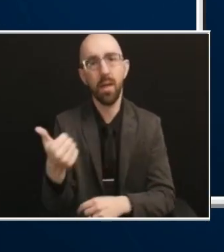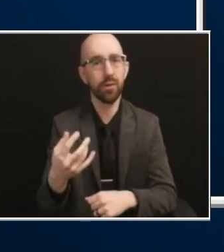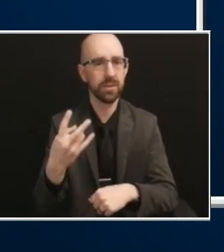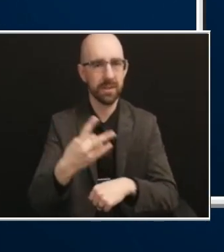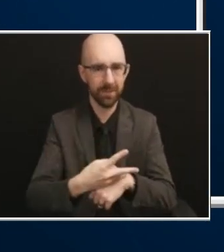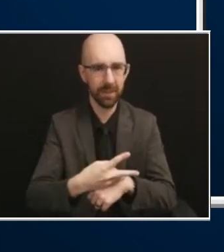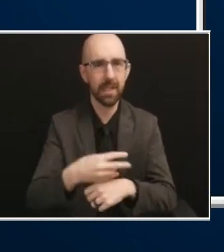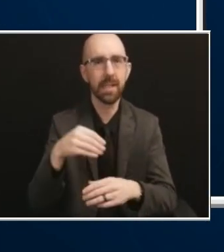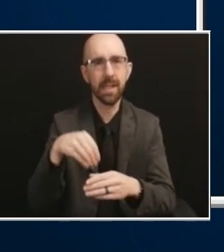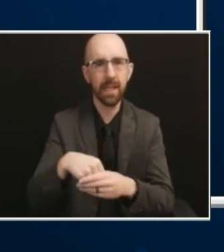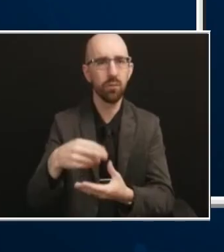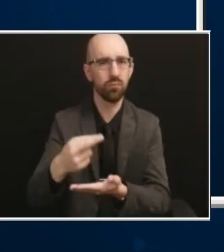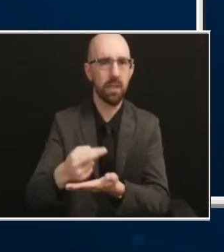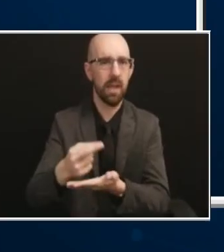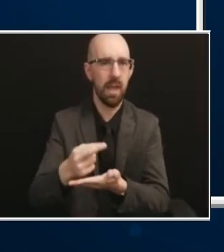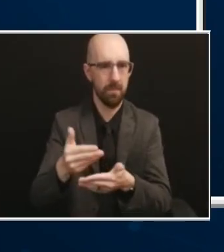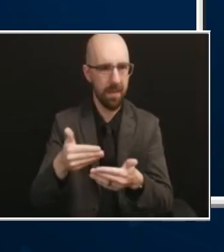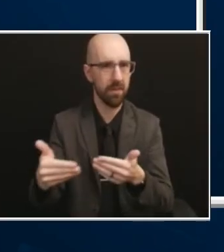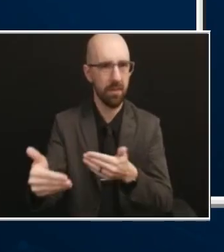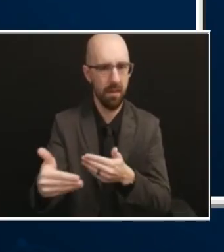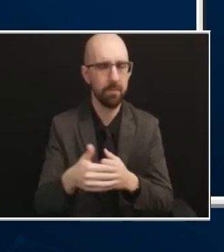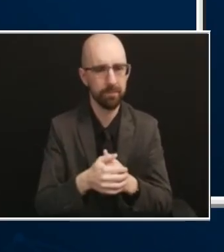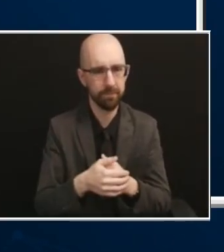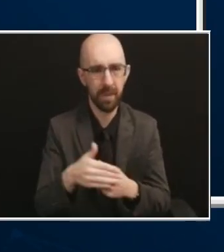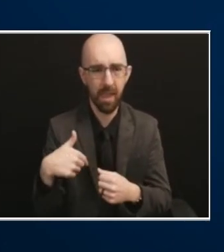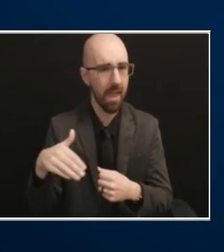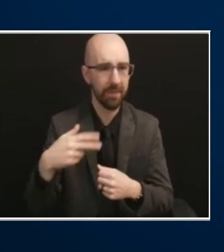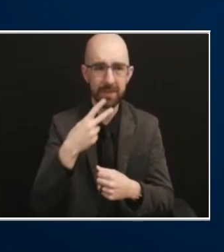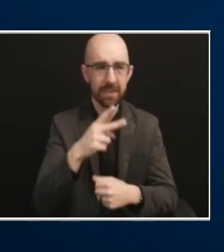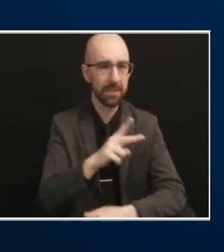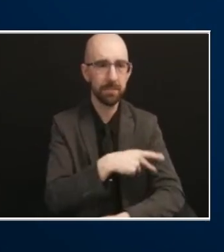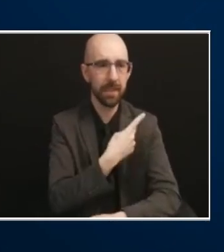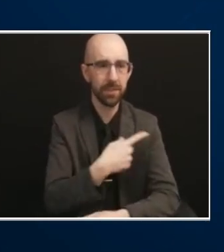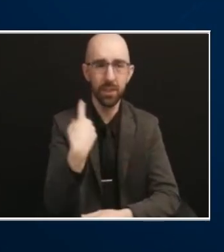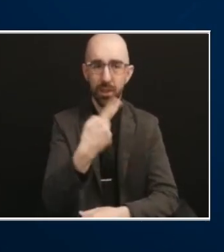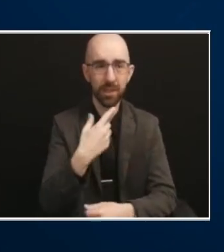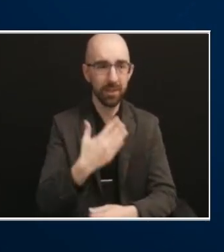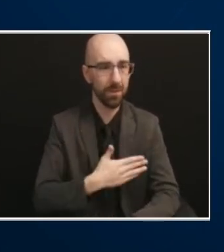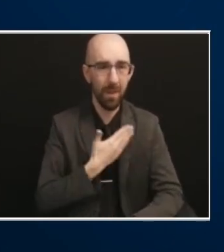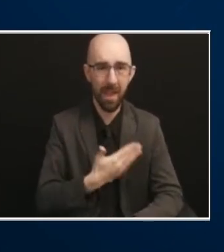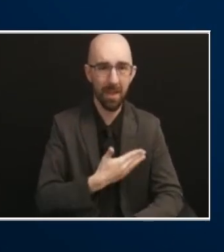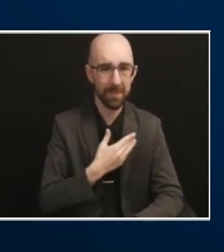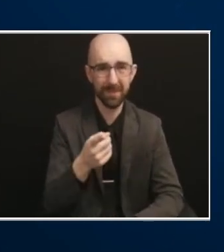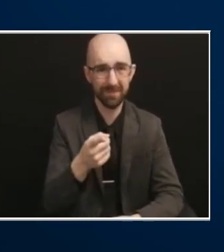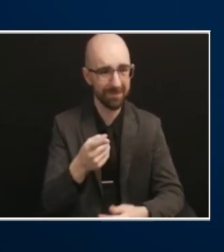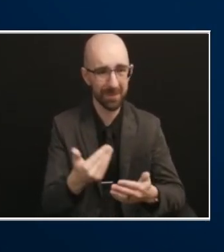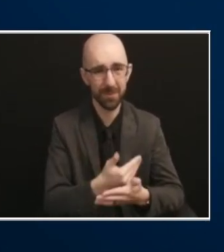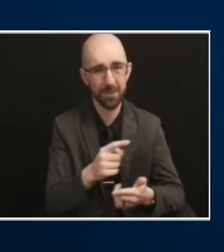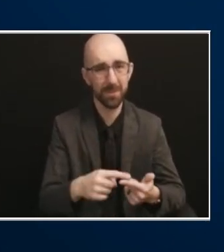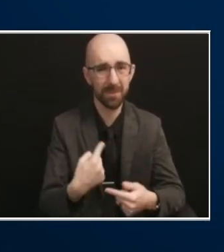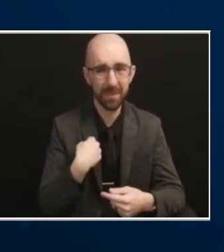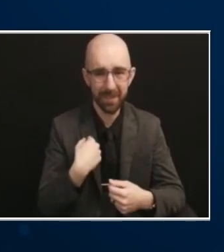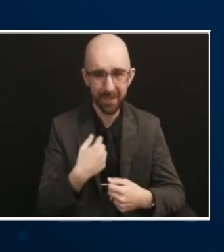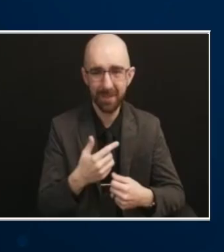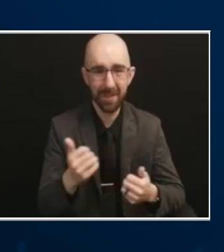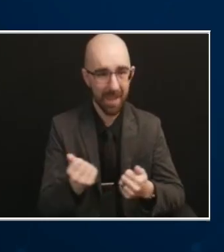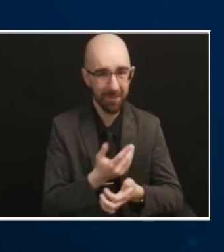rehab after that. I've never seen a patient looking so happy undergoing everything you went